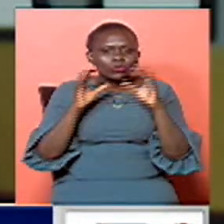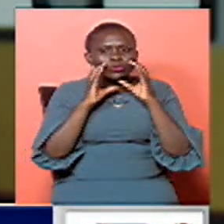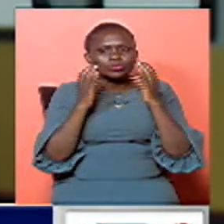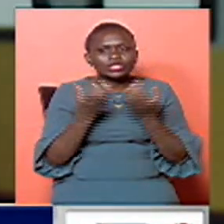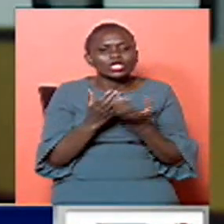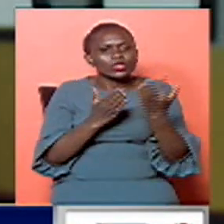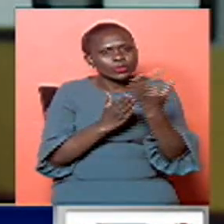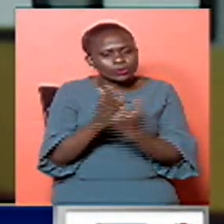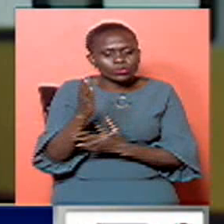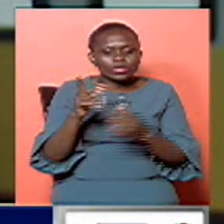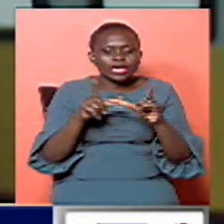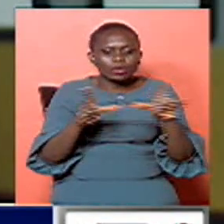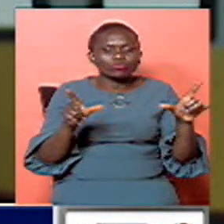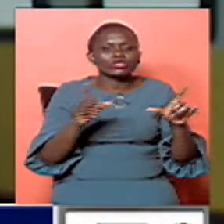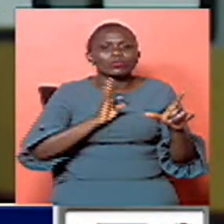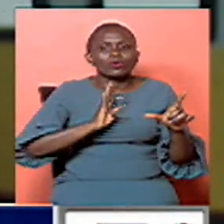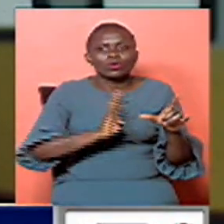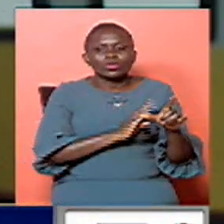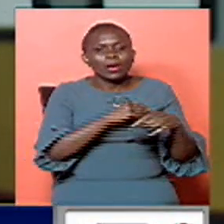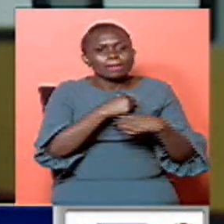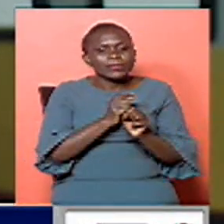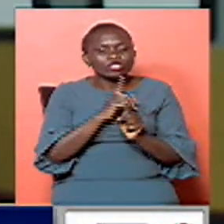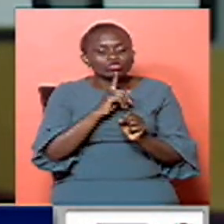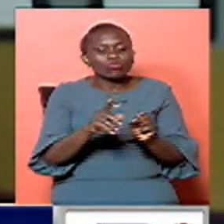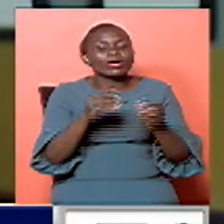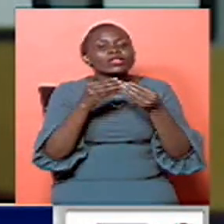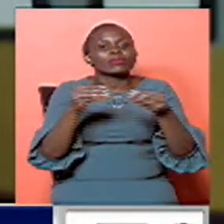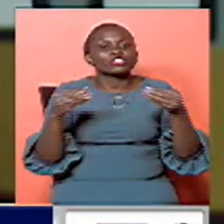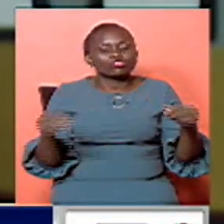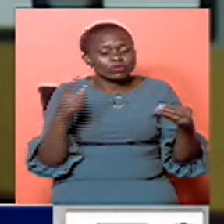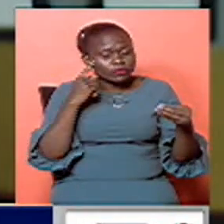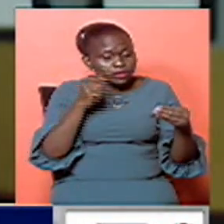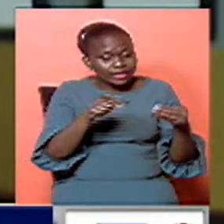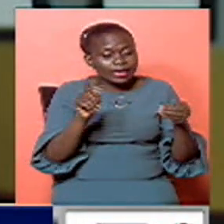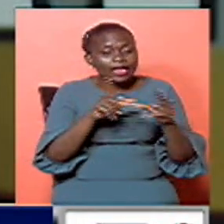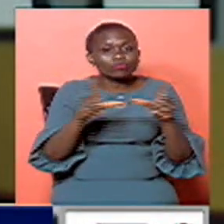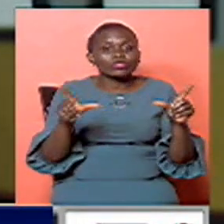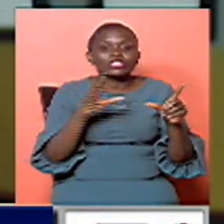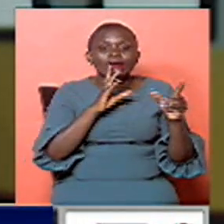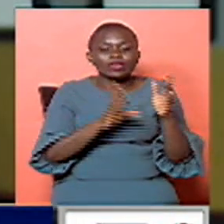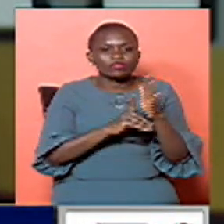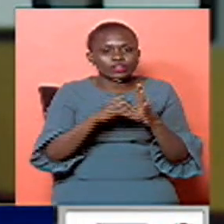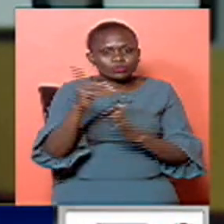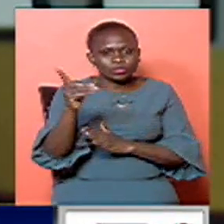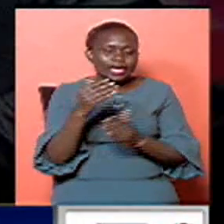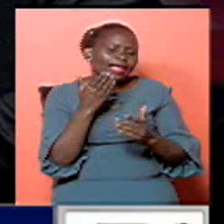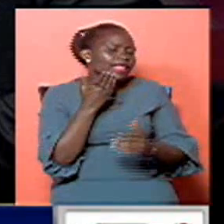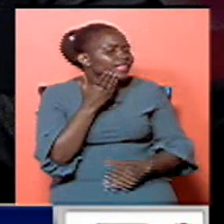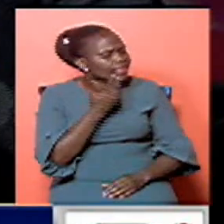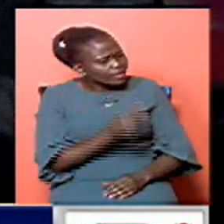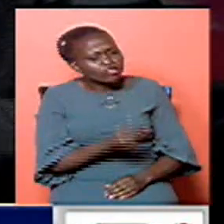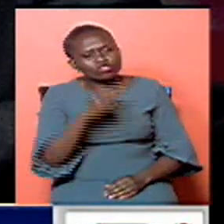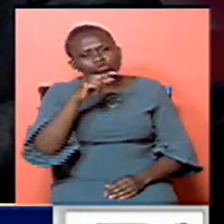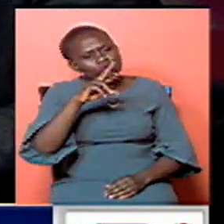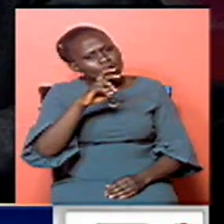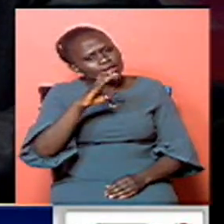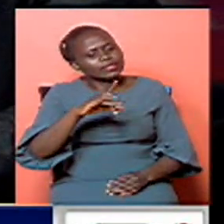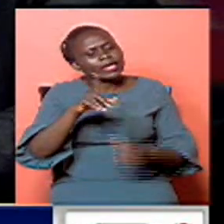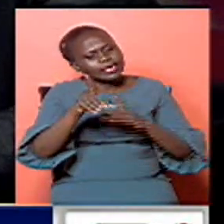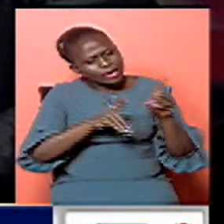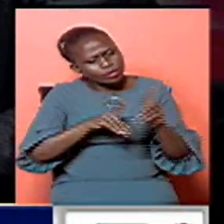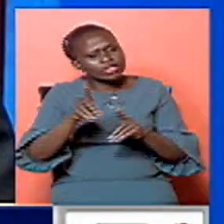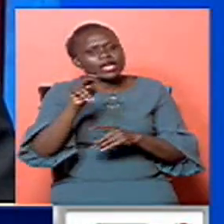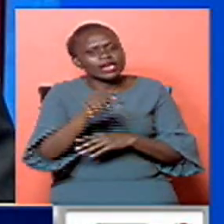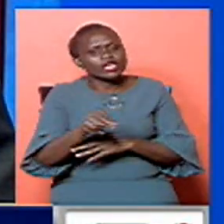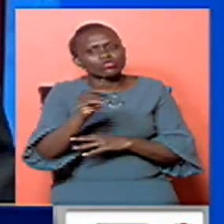communities through the language boards to make sure that the materials for these languages are developed. Thank you, Ms. Grace Baguma. She's the director